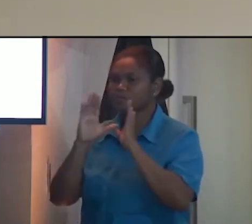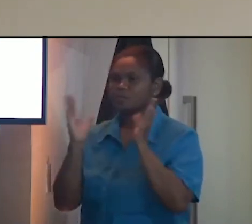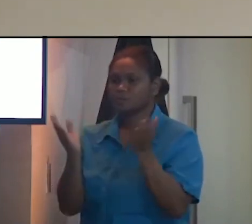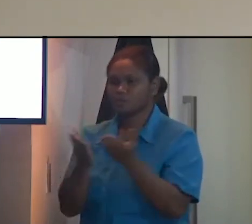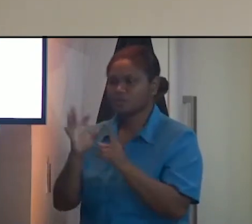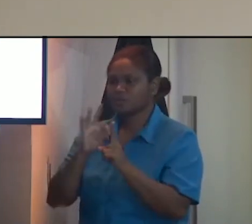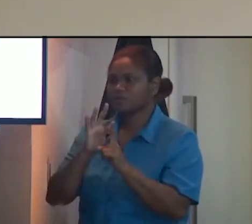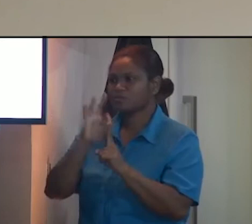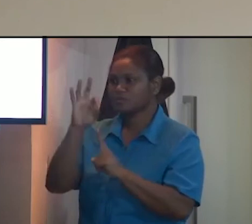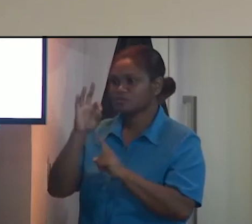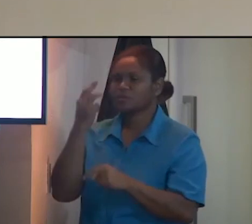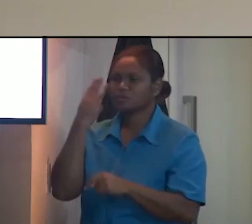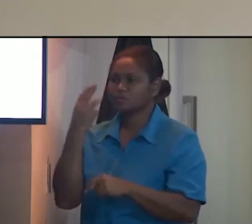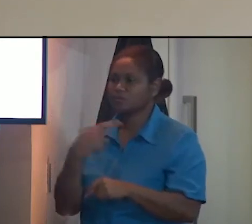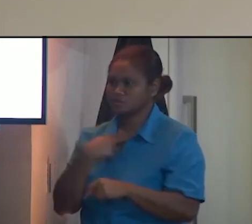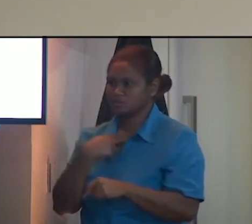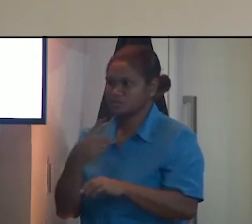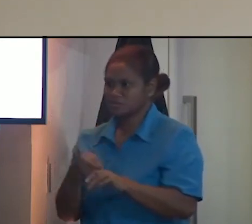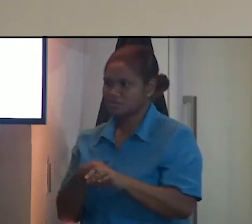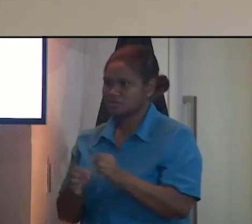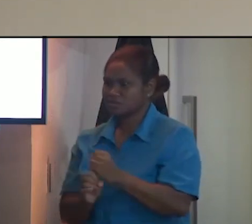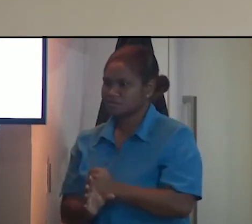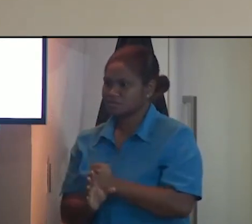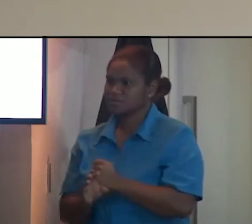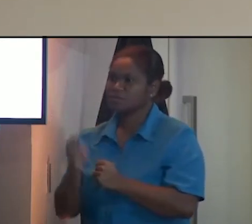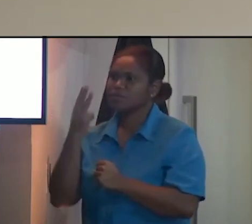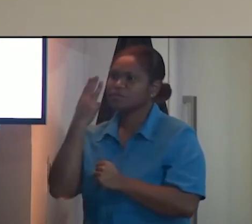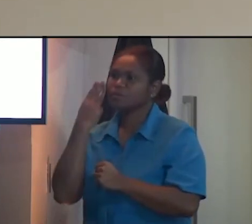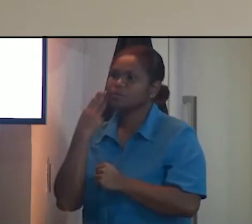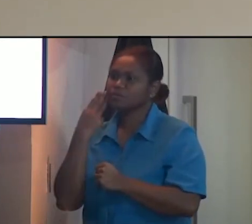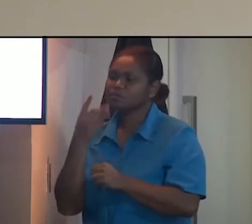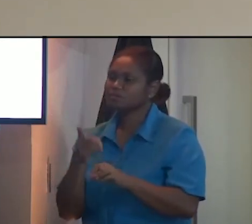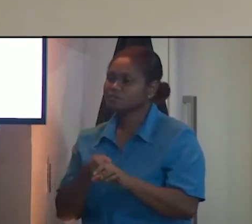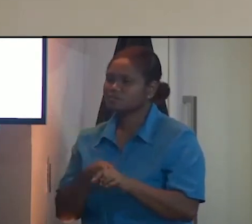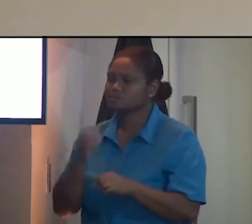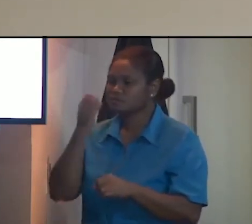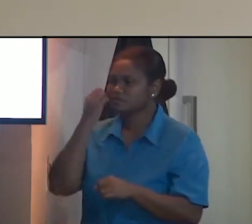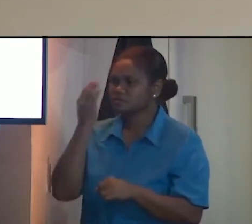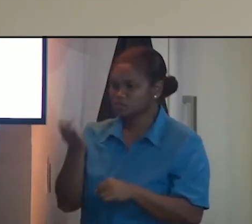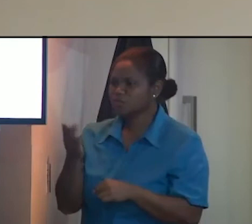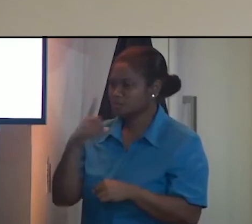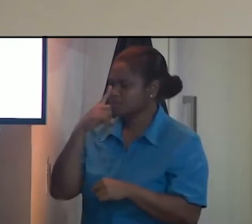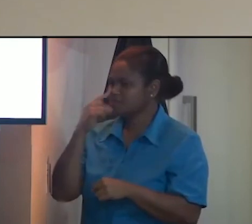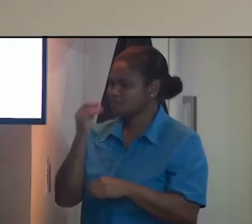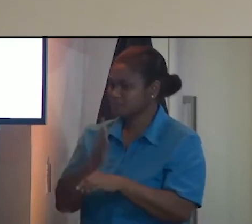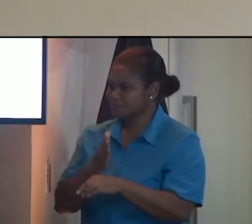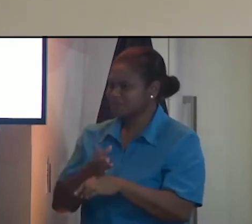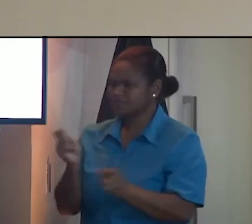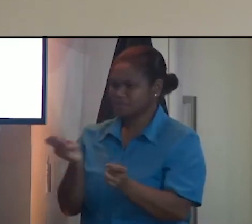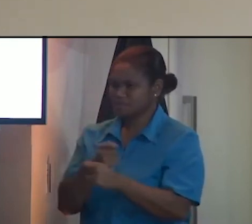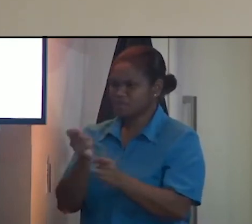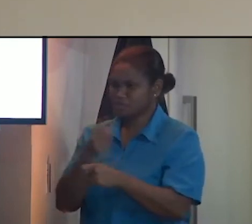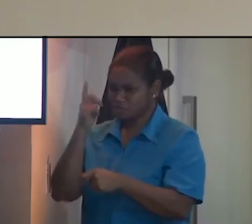improved women's voices in the parliament. So that women, when they get in there through this mechanism, they can show that they're capable. They can change the mentality